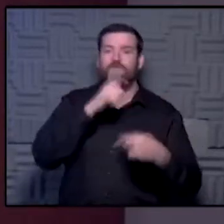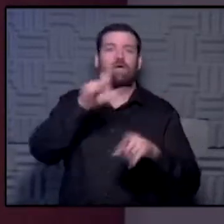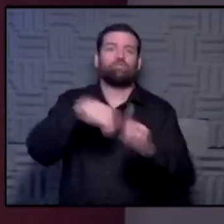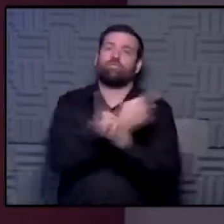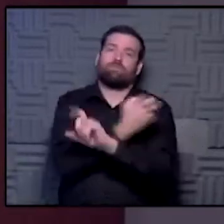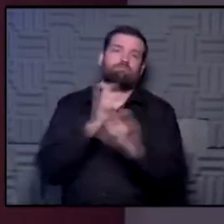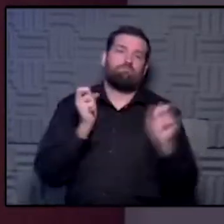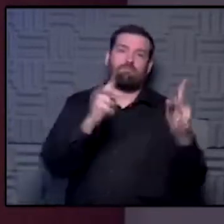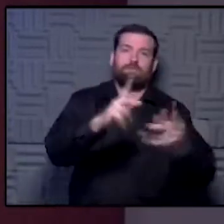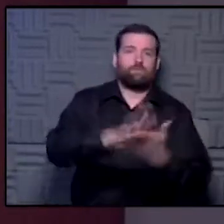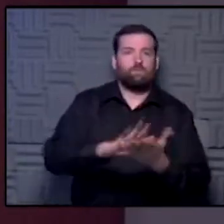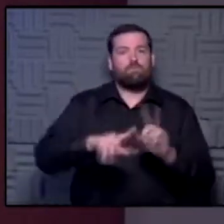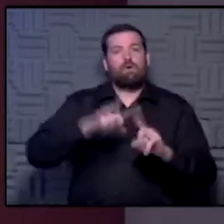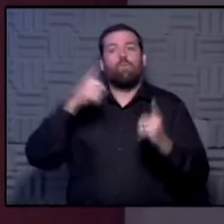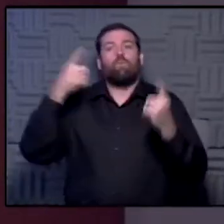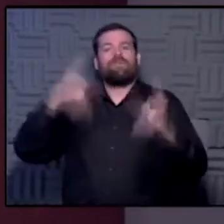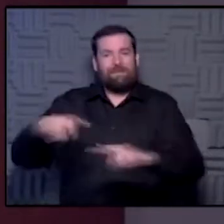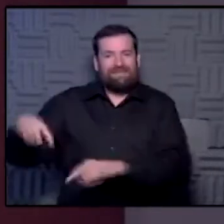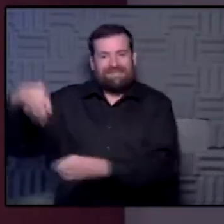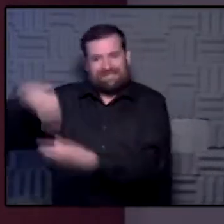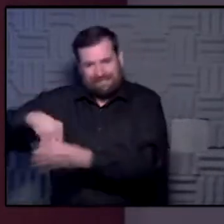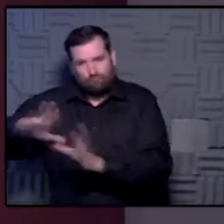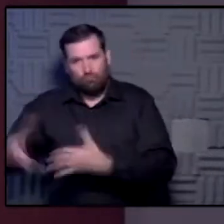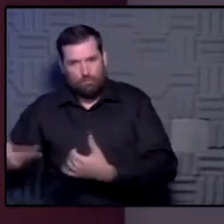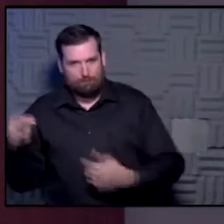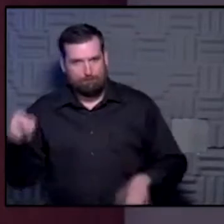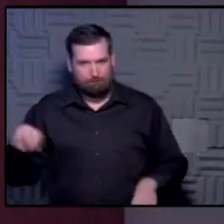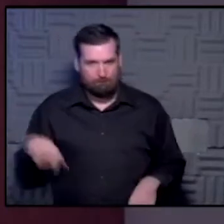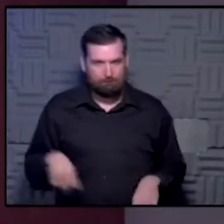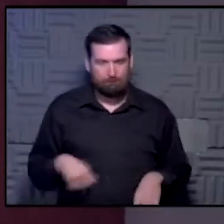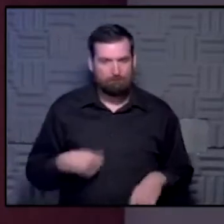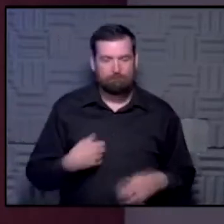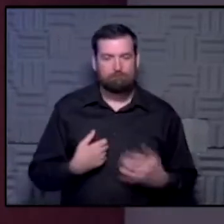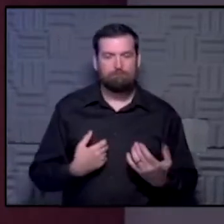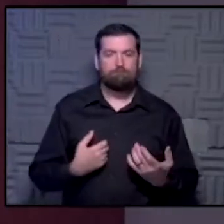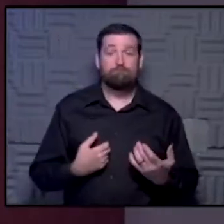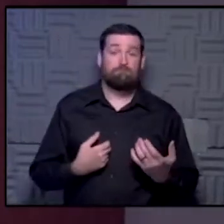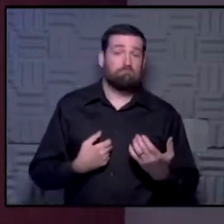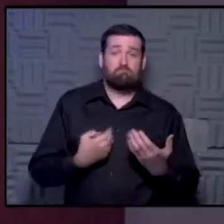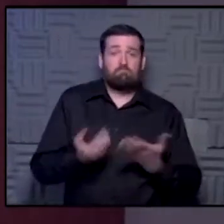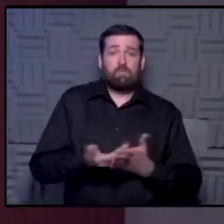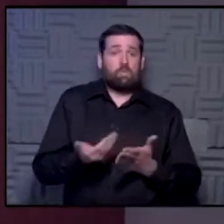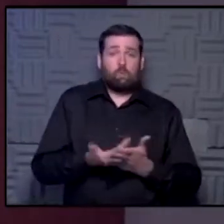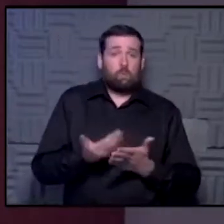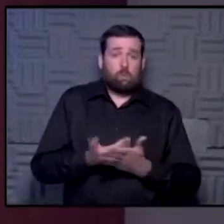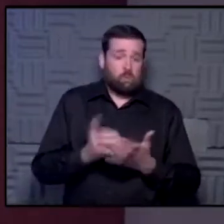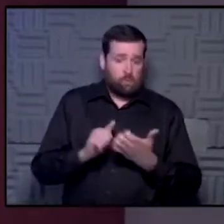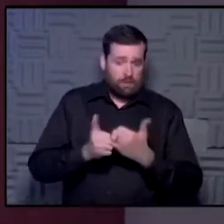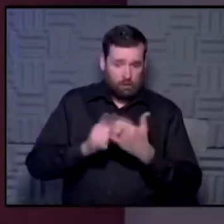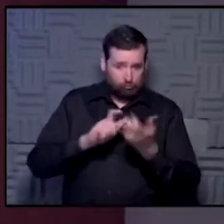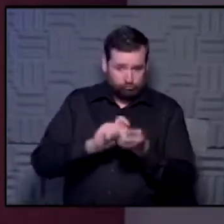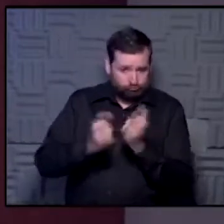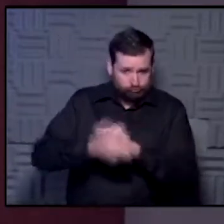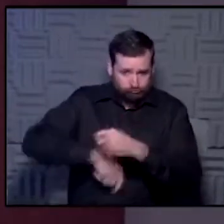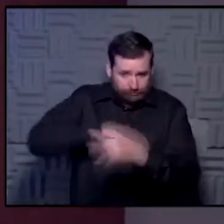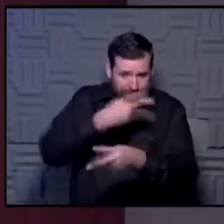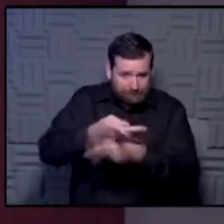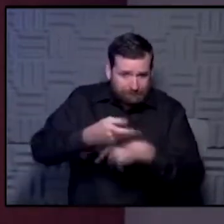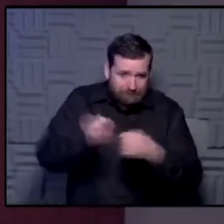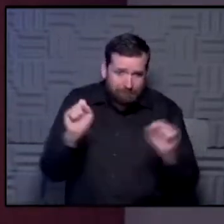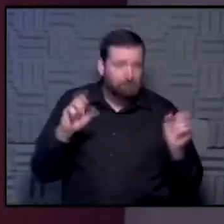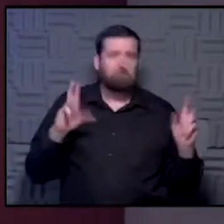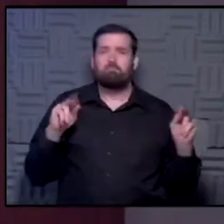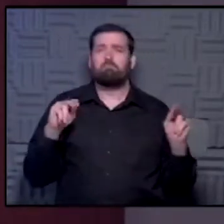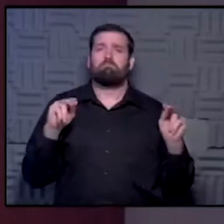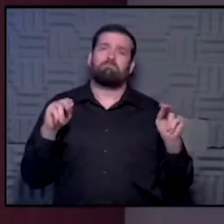school, but also the activities that are going on in school. I don't think there's anything new to how can we keep folks safe, it's really going